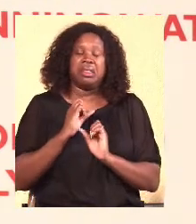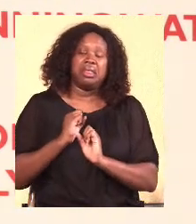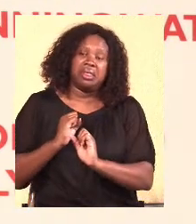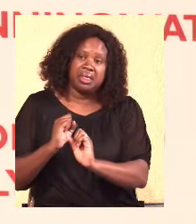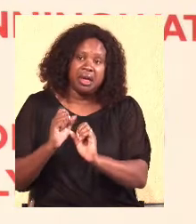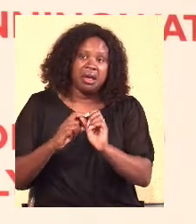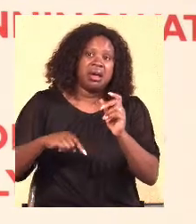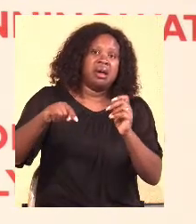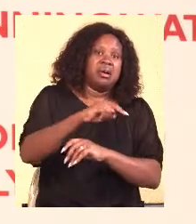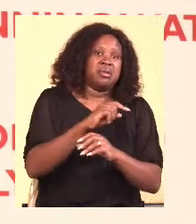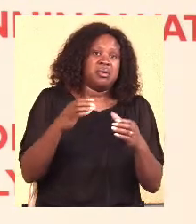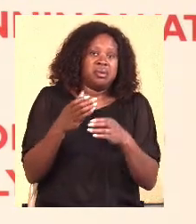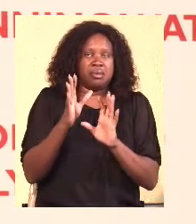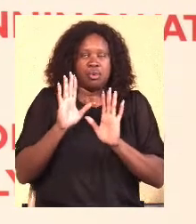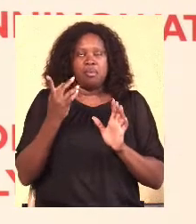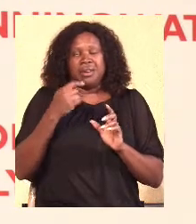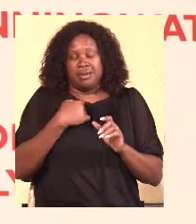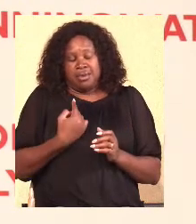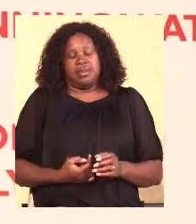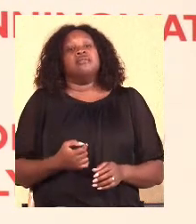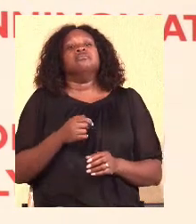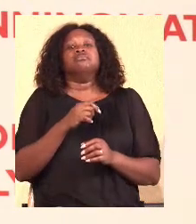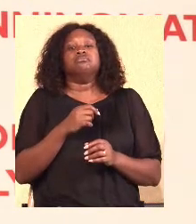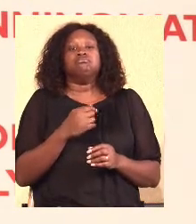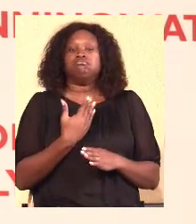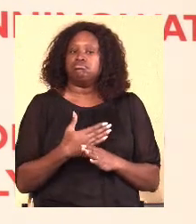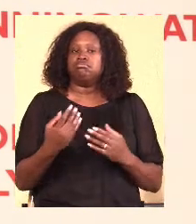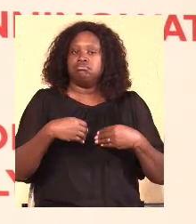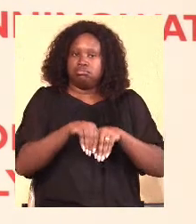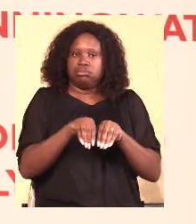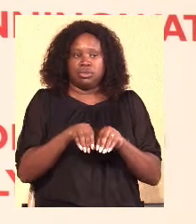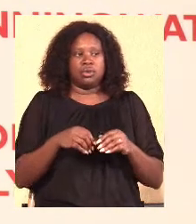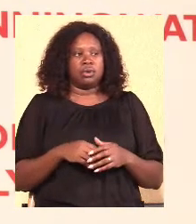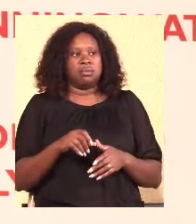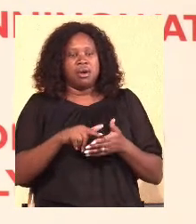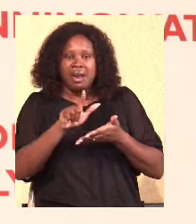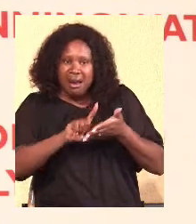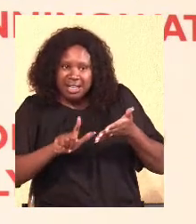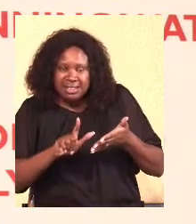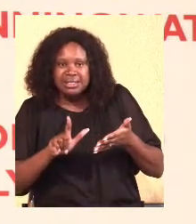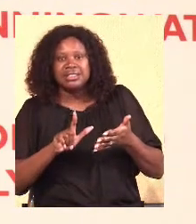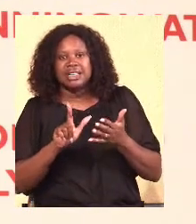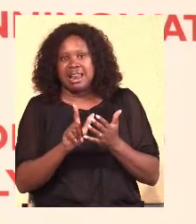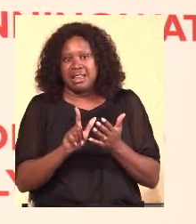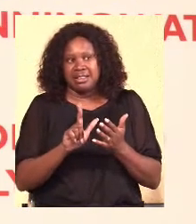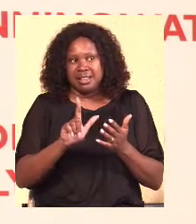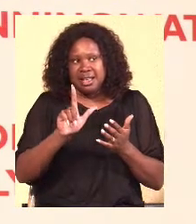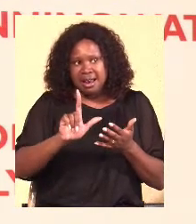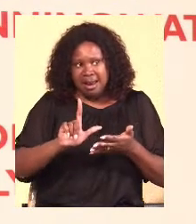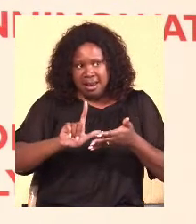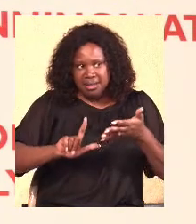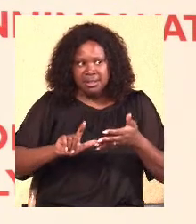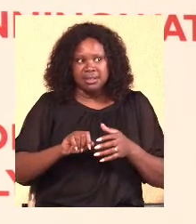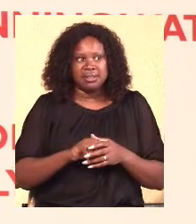ICT. So it's something that we need to take care of in terms of licensing, and it easily that the